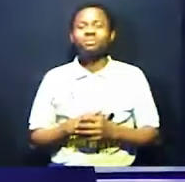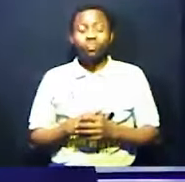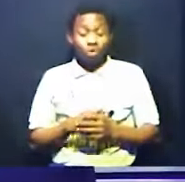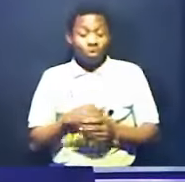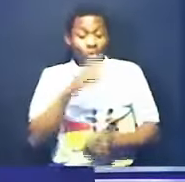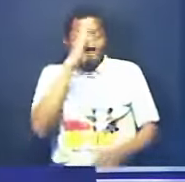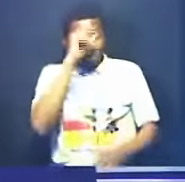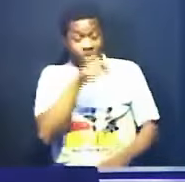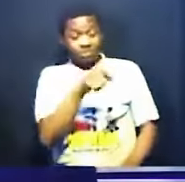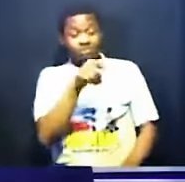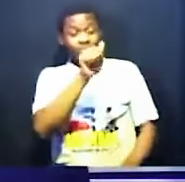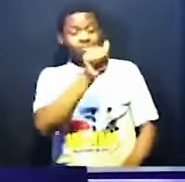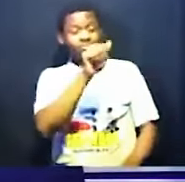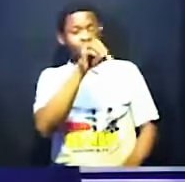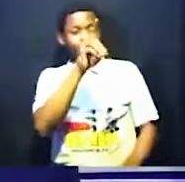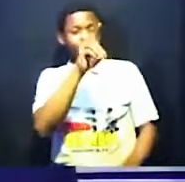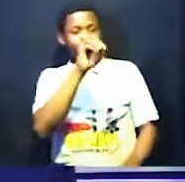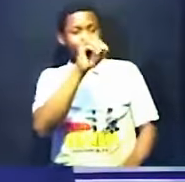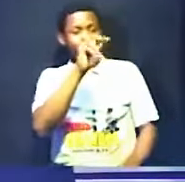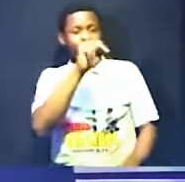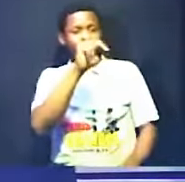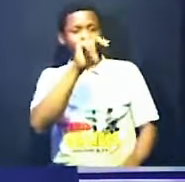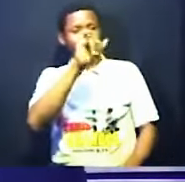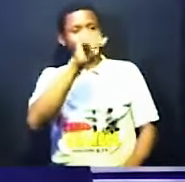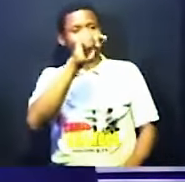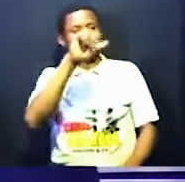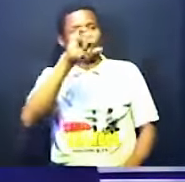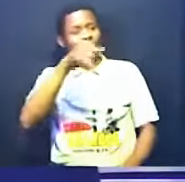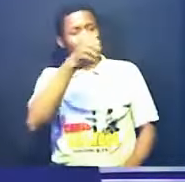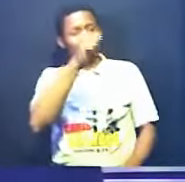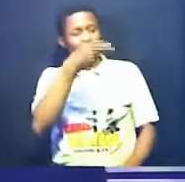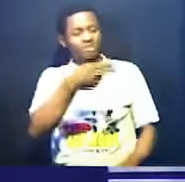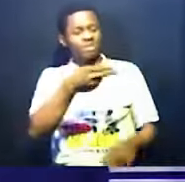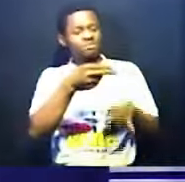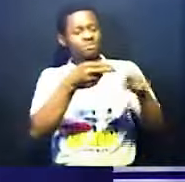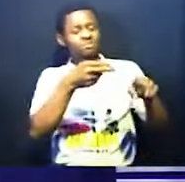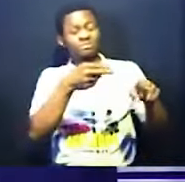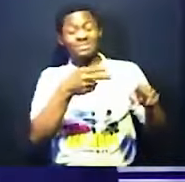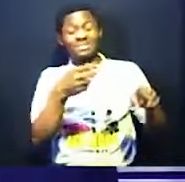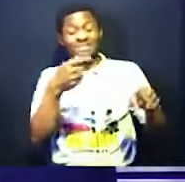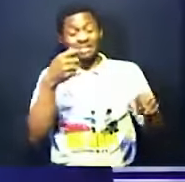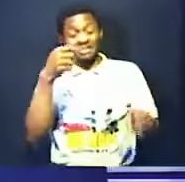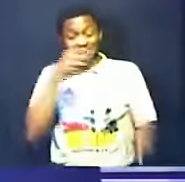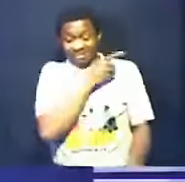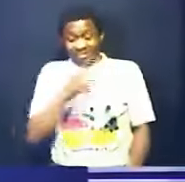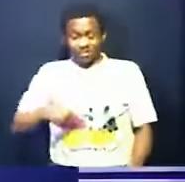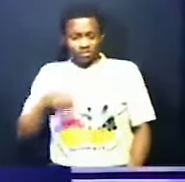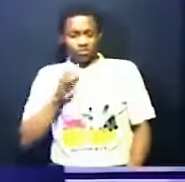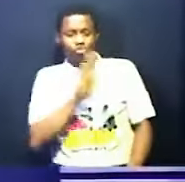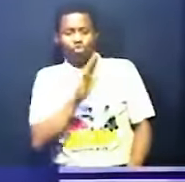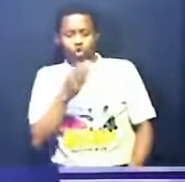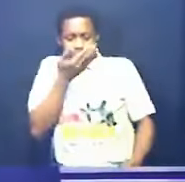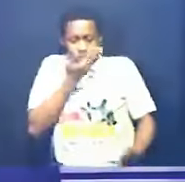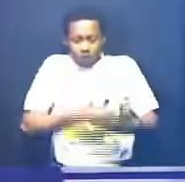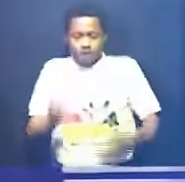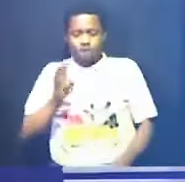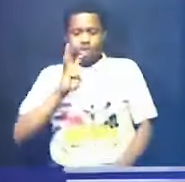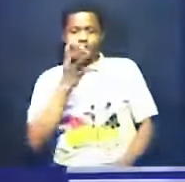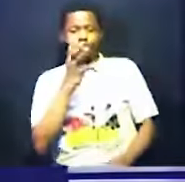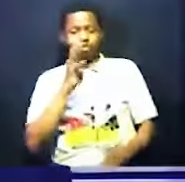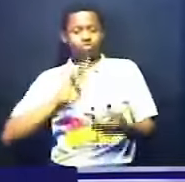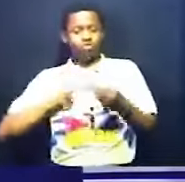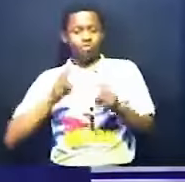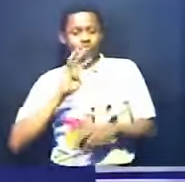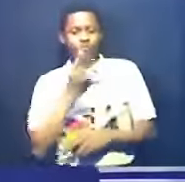Adonijah, David's fourth child, knowing very well of the father's condition, decided that he would put